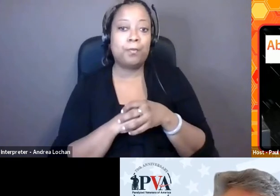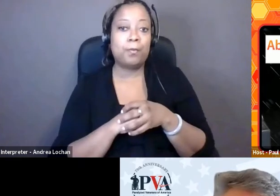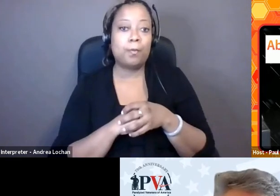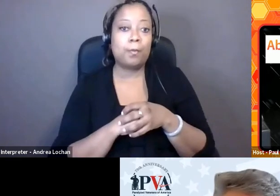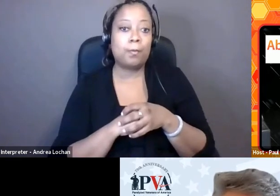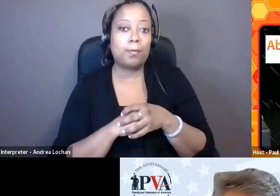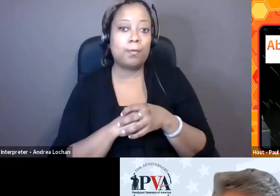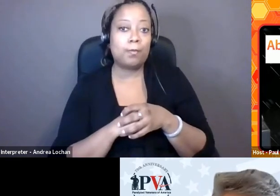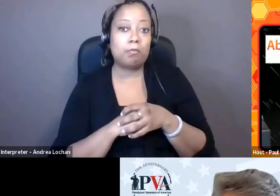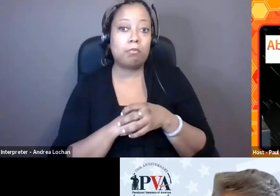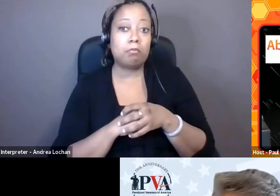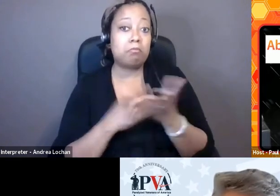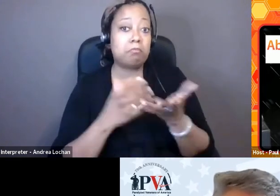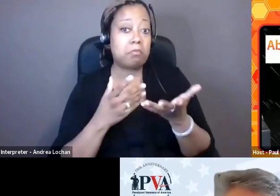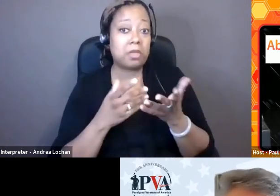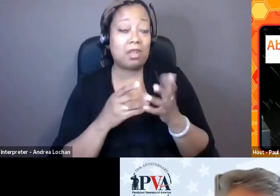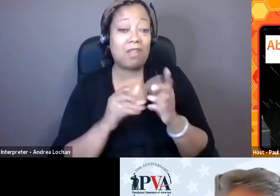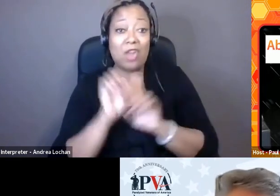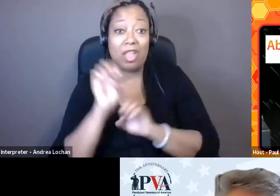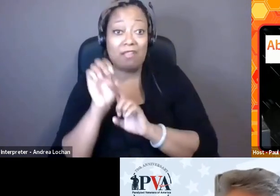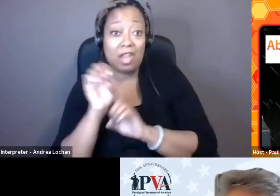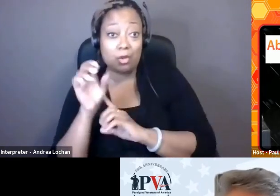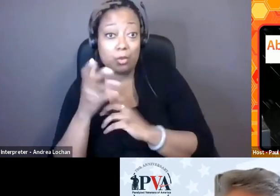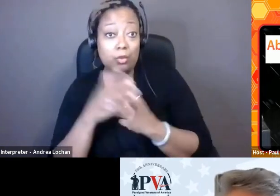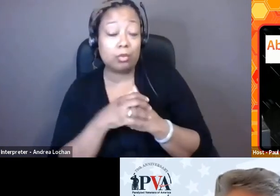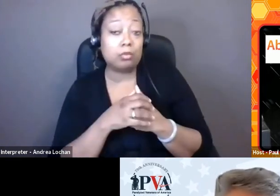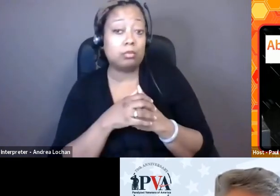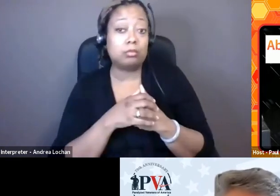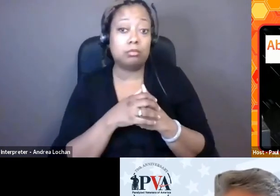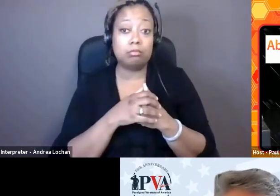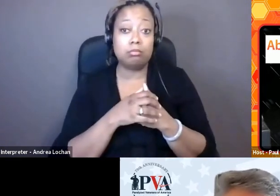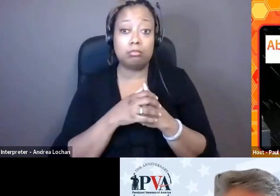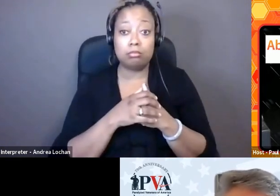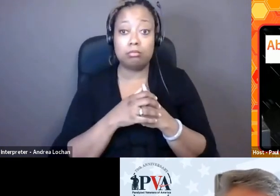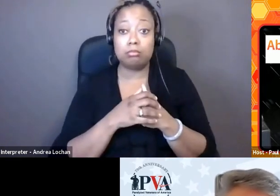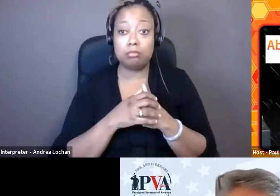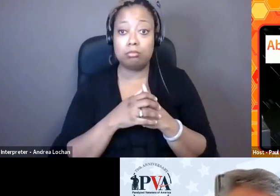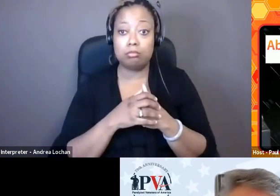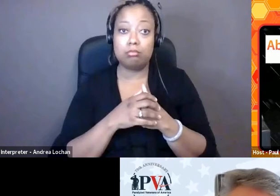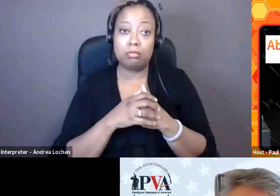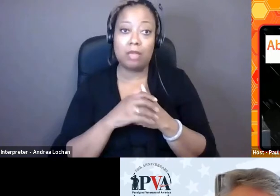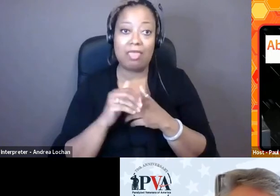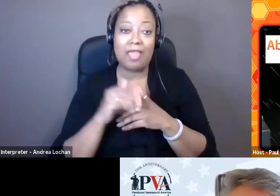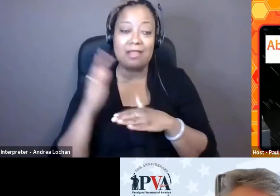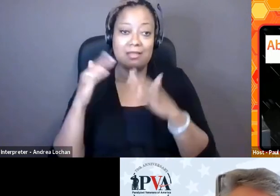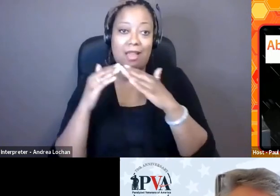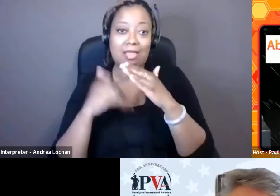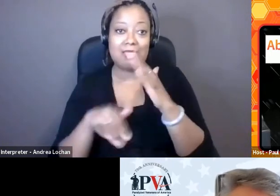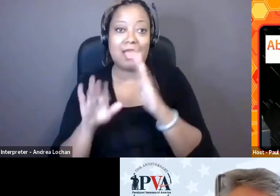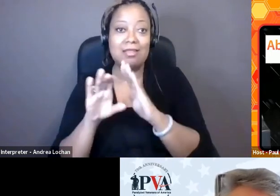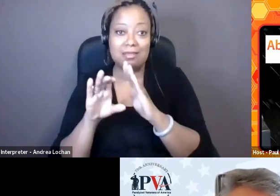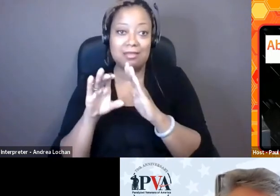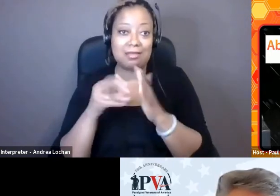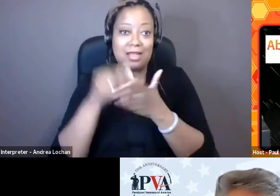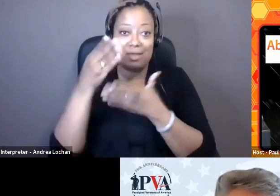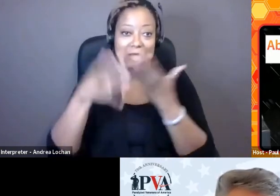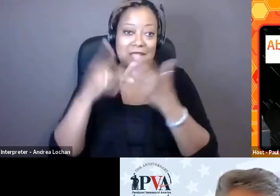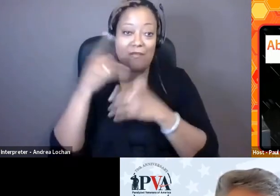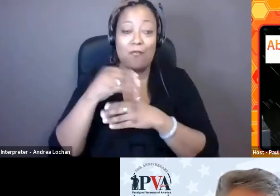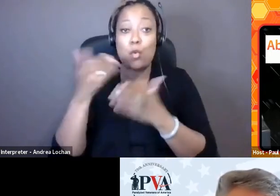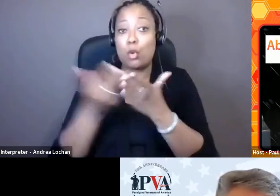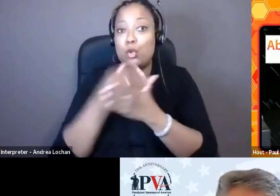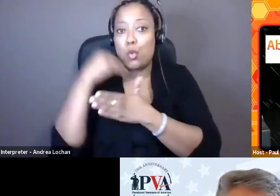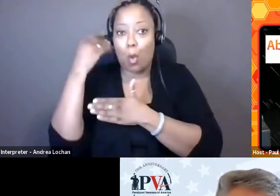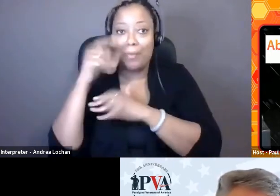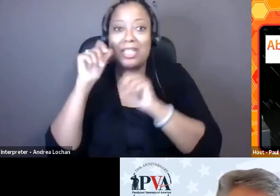And if you're using an elevator, then definitely that's less expensive in a new home, because you can plan for it, the pit